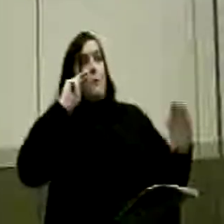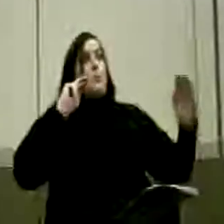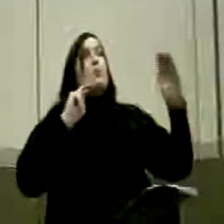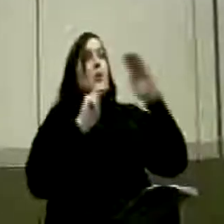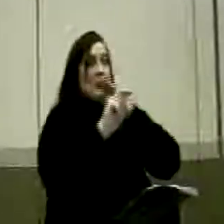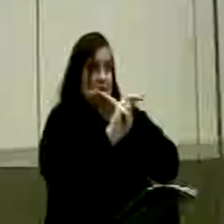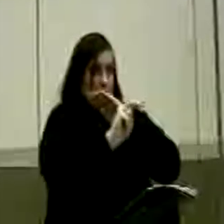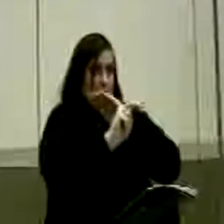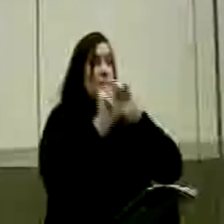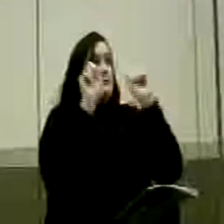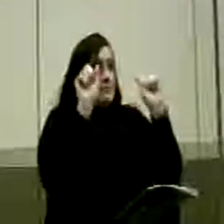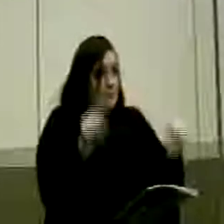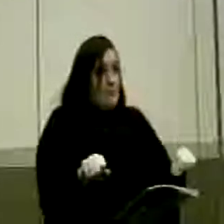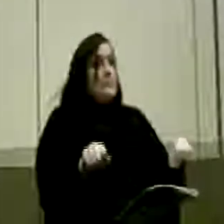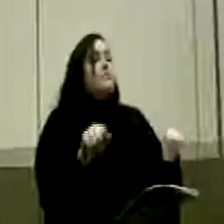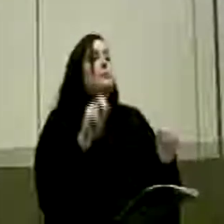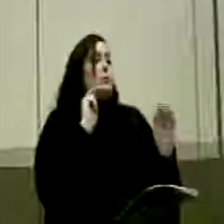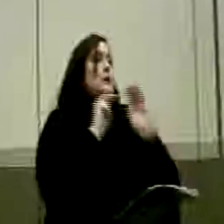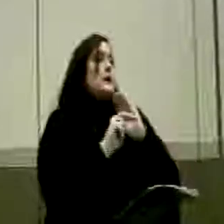environment.